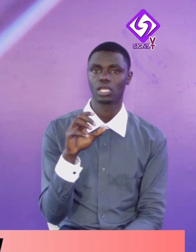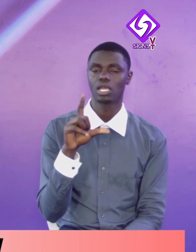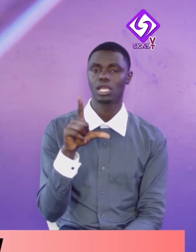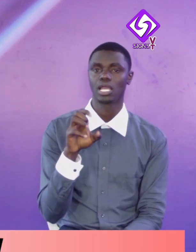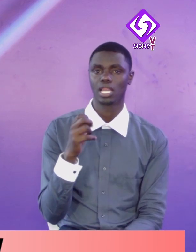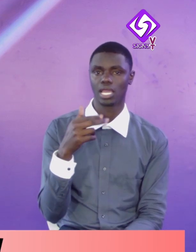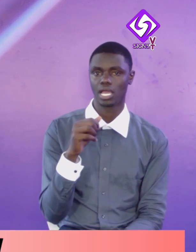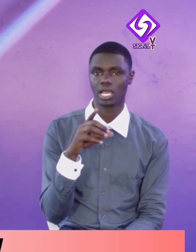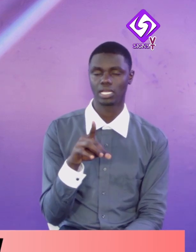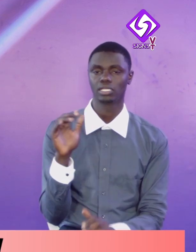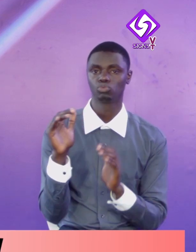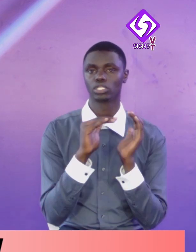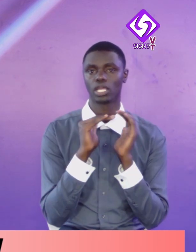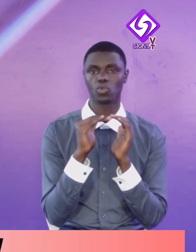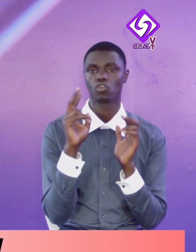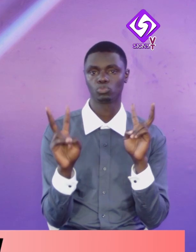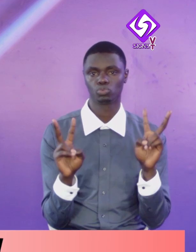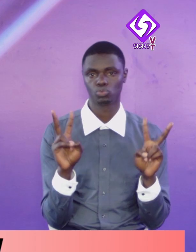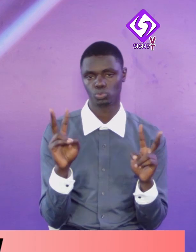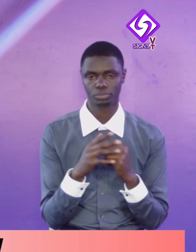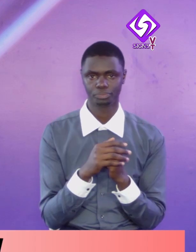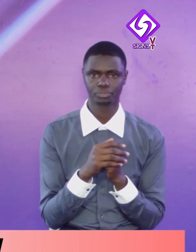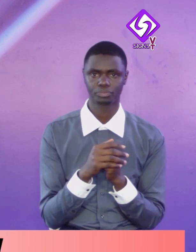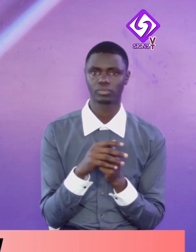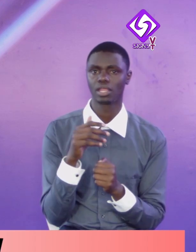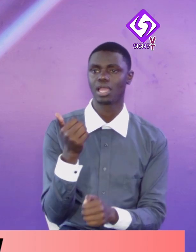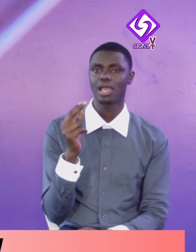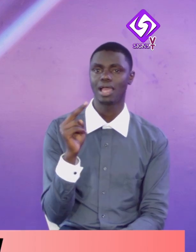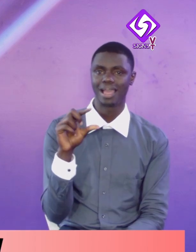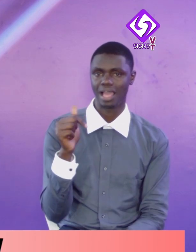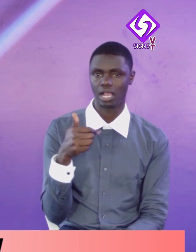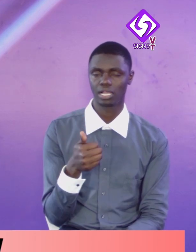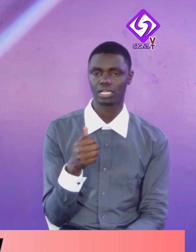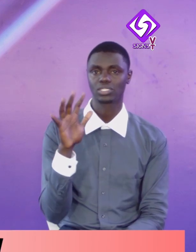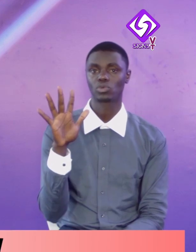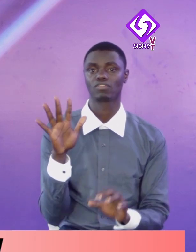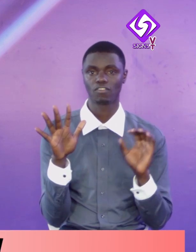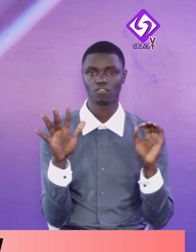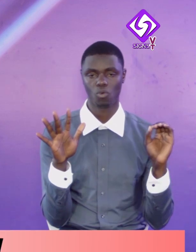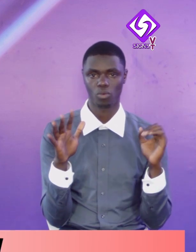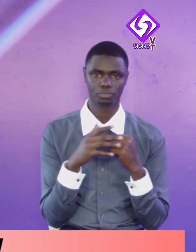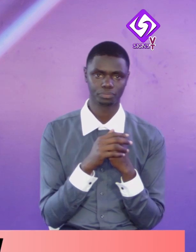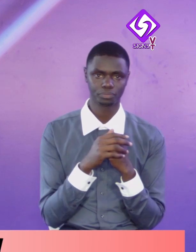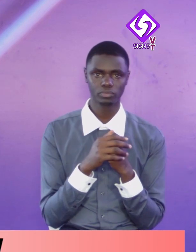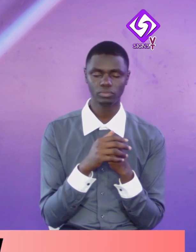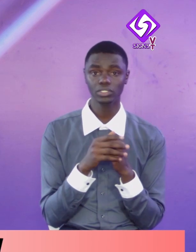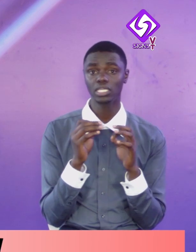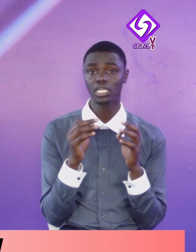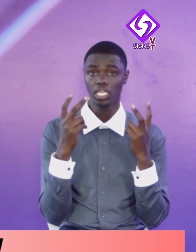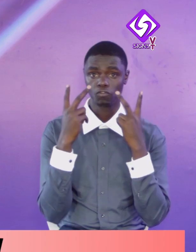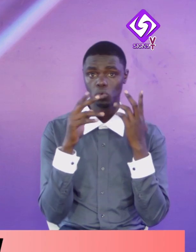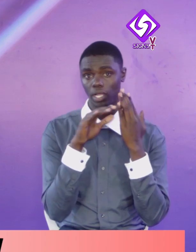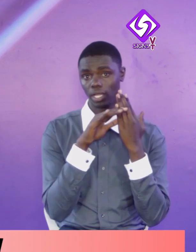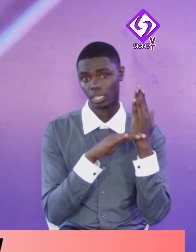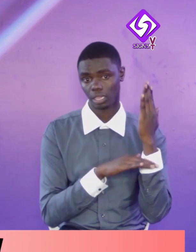it was a draw of 2-2 also. Strasbourg versus Angers, it was a 5-0 win for Strasbourg. Yeah. So if we look at the